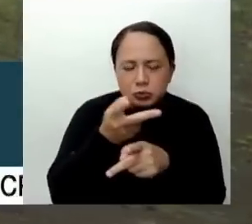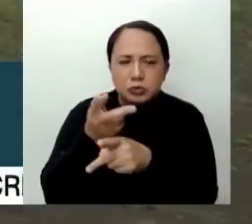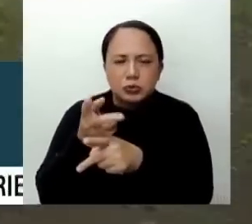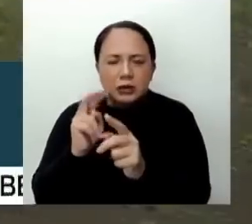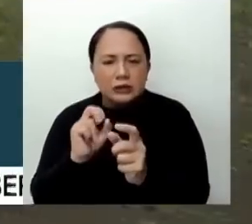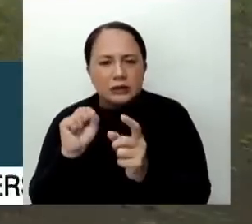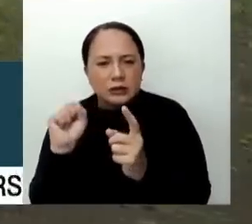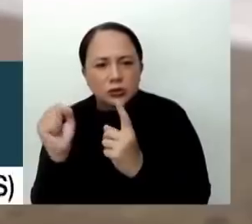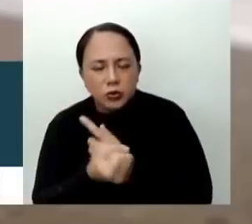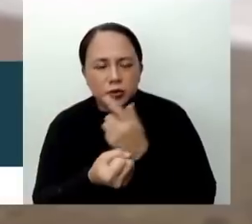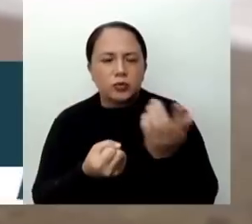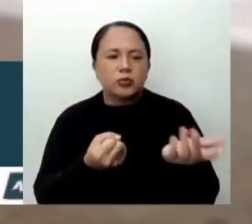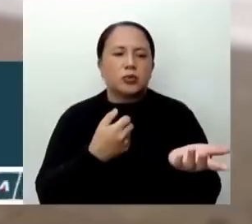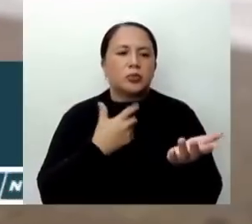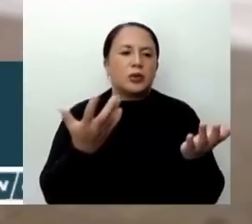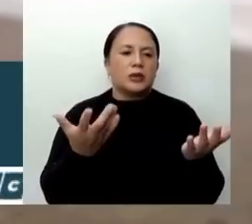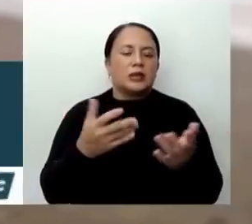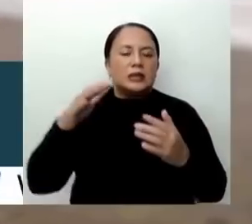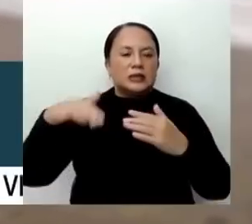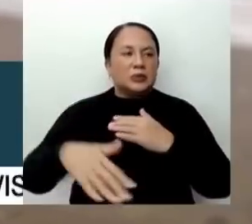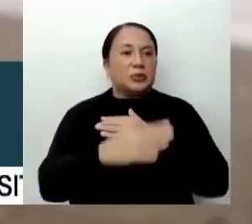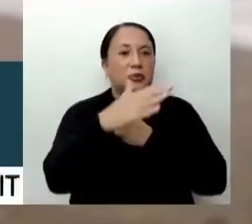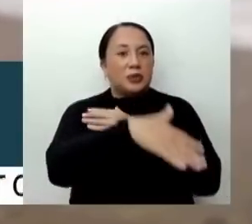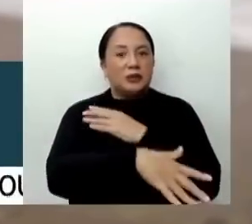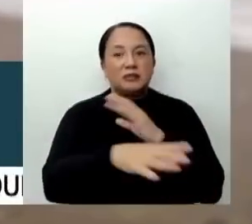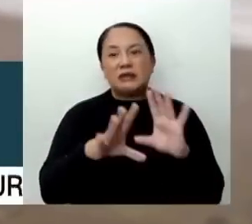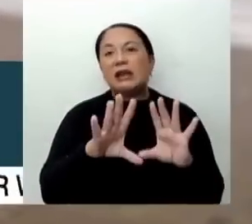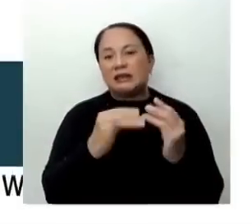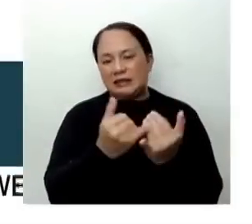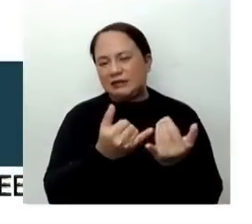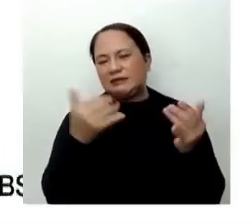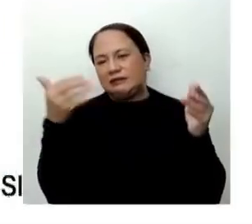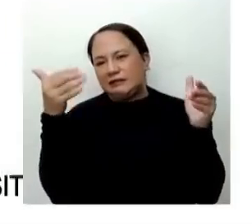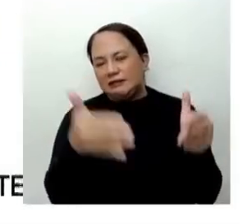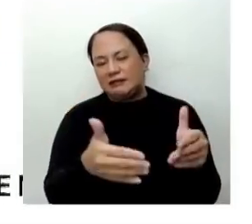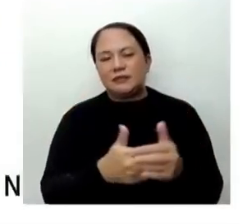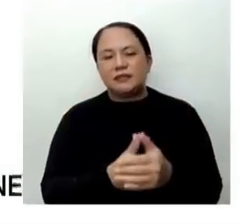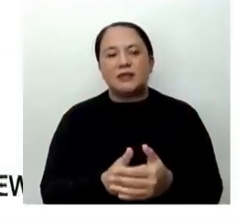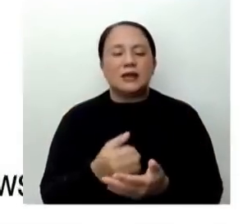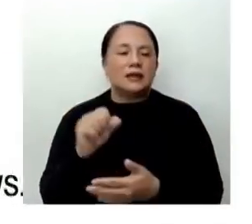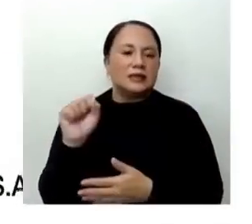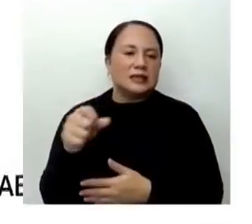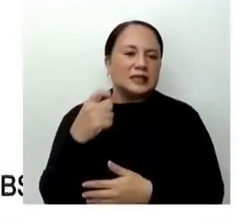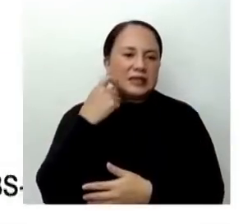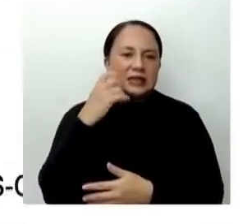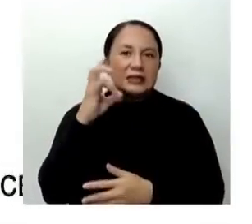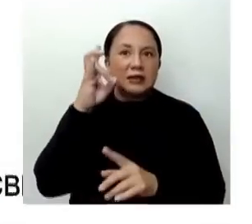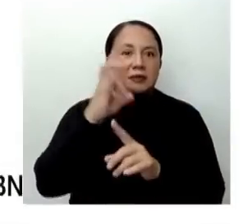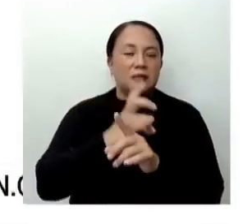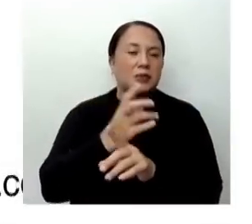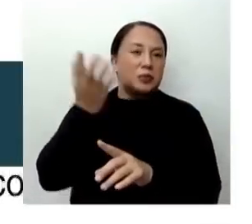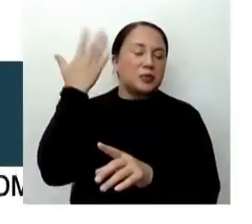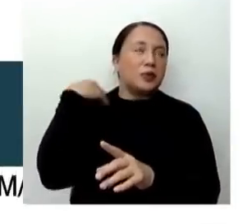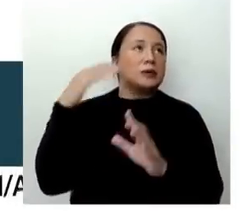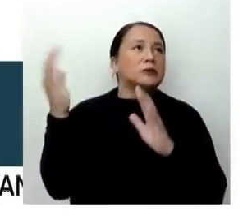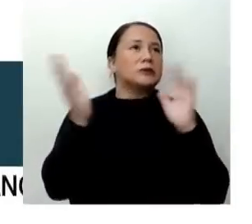especially in the coastal barangays. Stanley. Yes, Dennis, just 7 months ago when Typhoon Neneng hit,